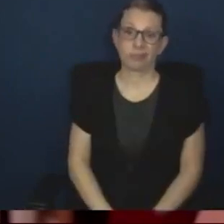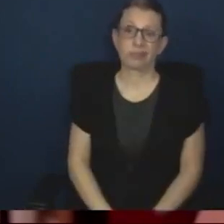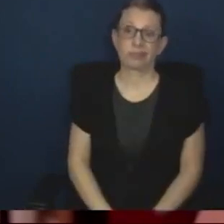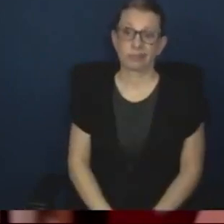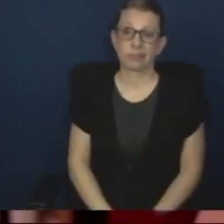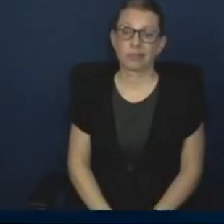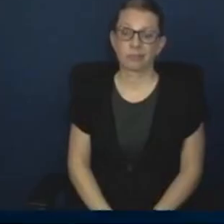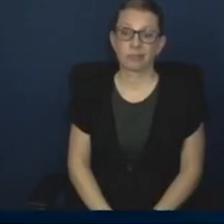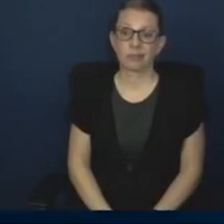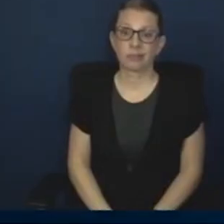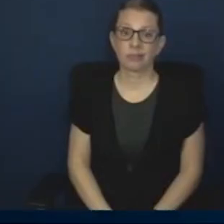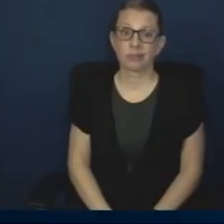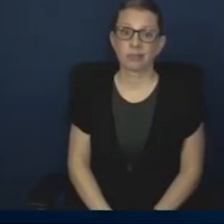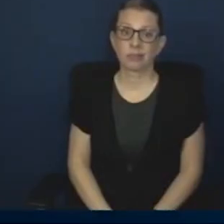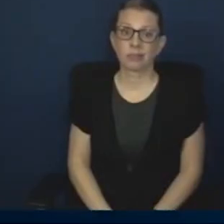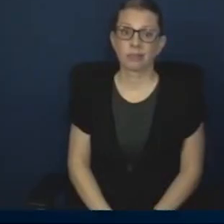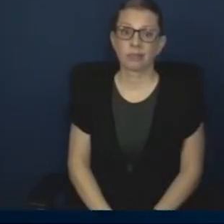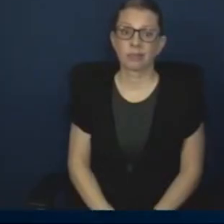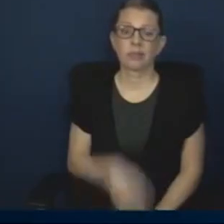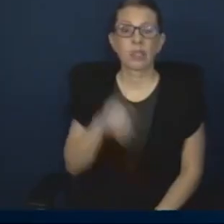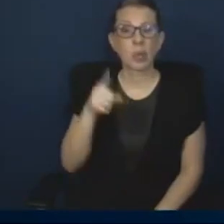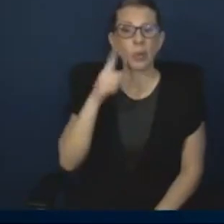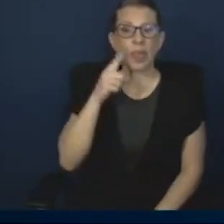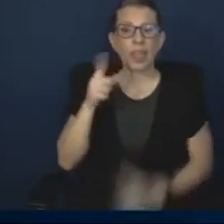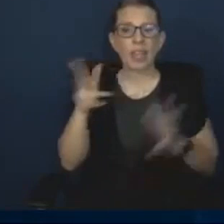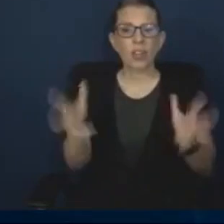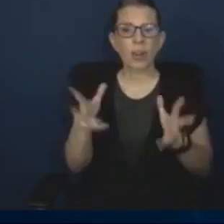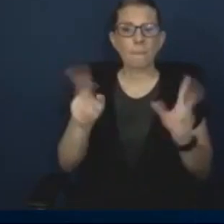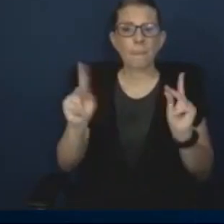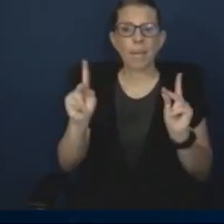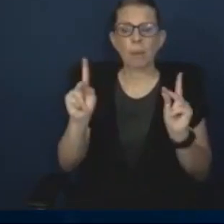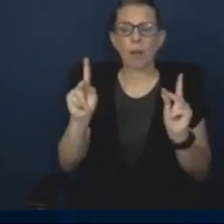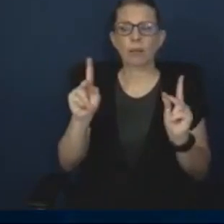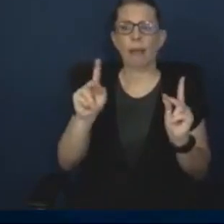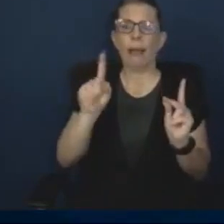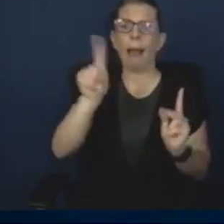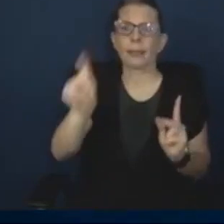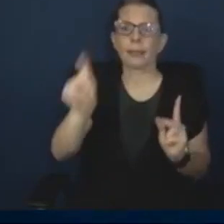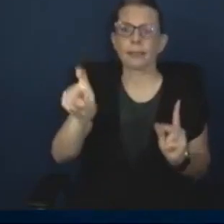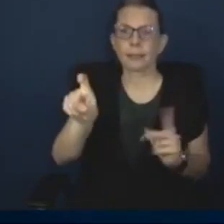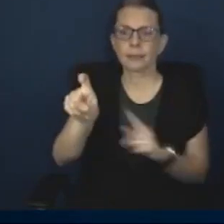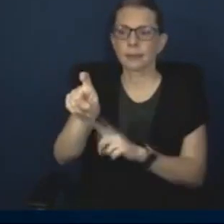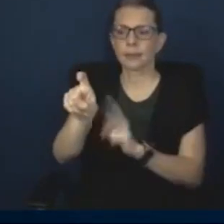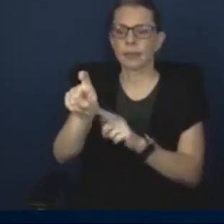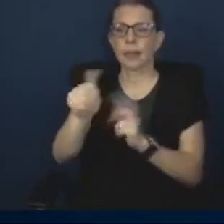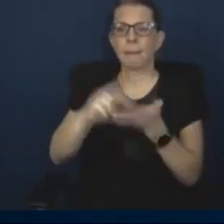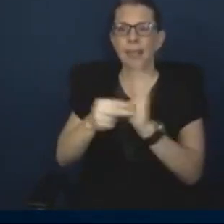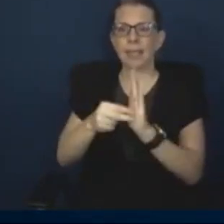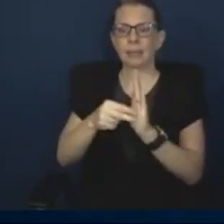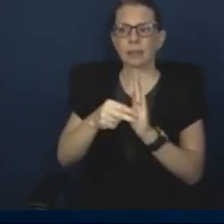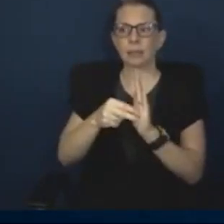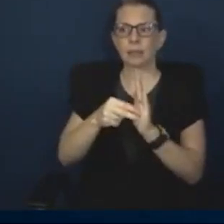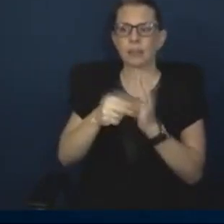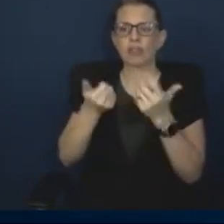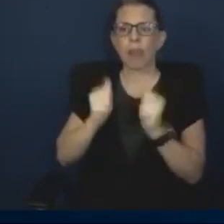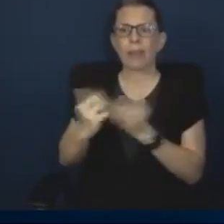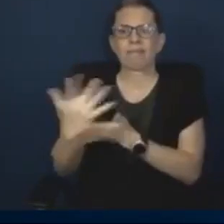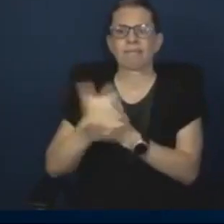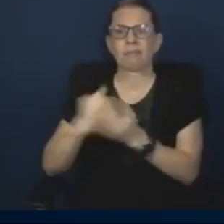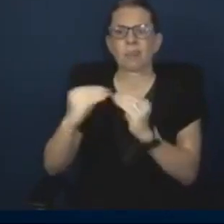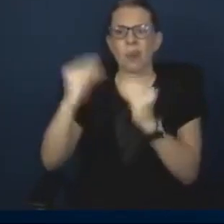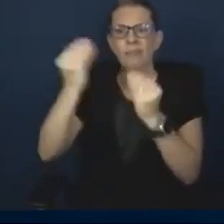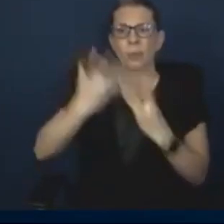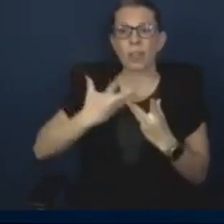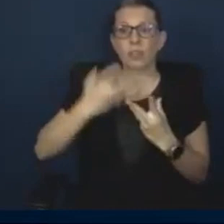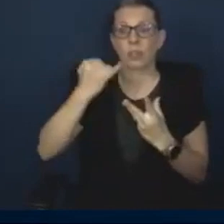And doctor, don't you think it's encouraging when people bother to ask you a question? That is the sign that they are trying to gather more information. So we get questions all the time